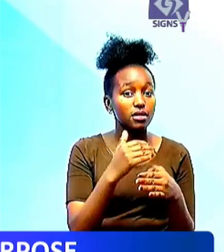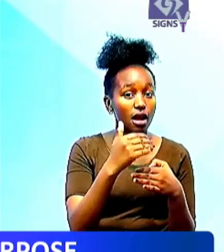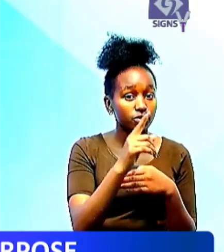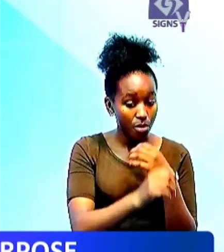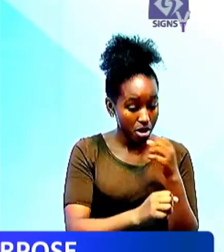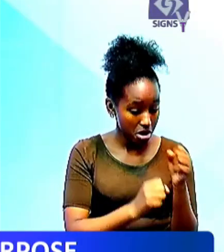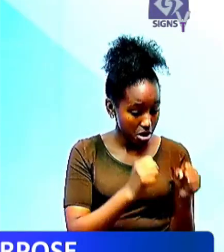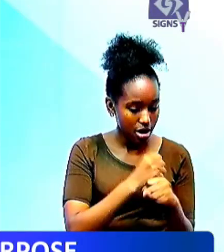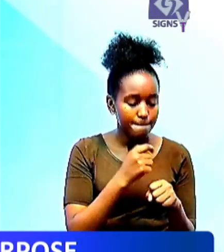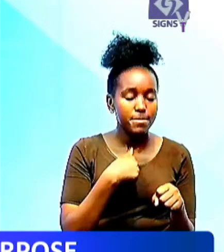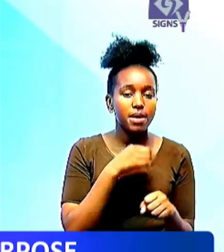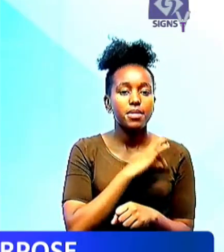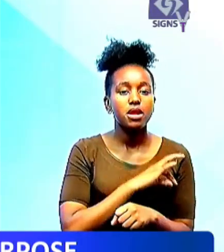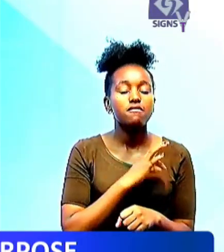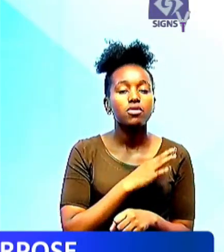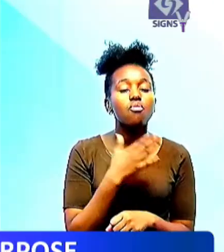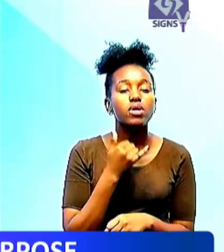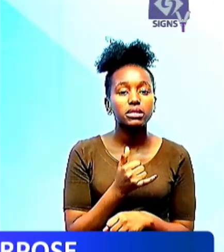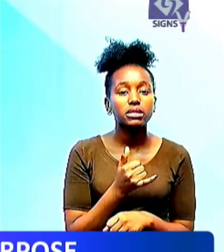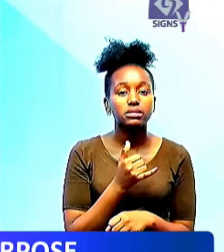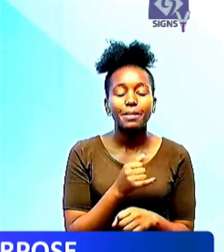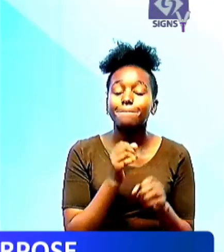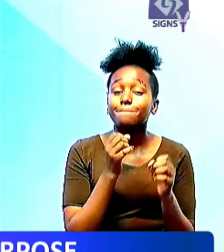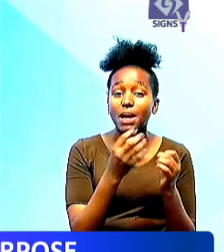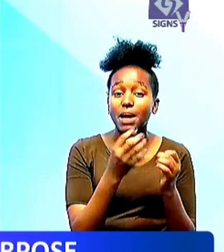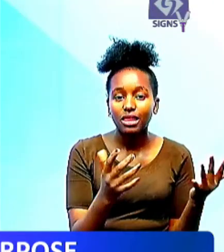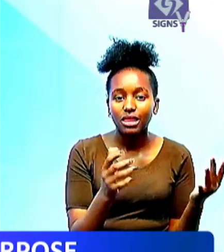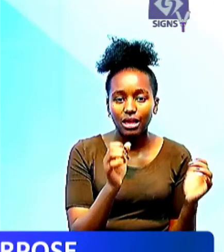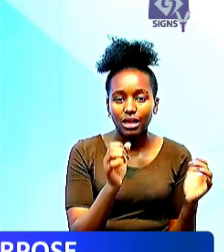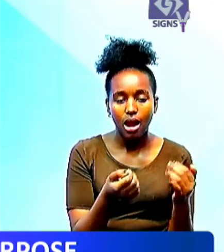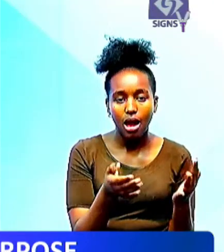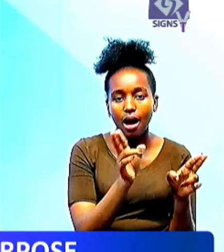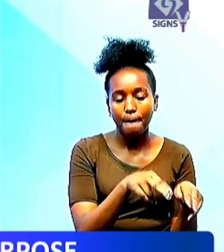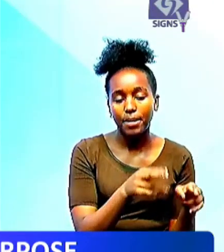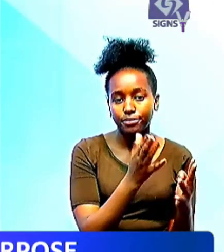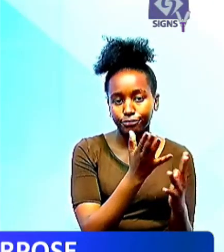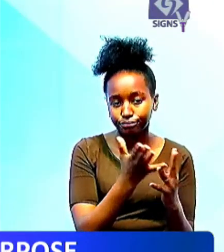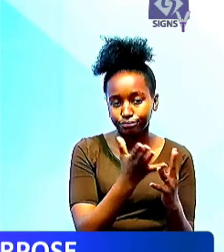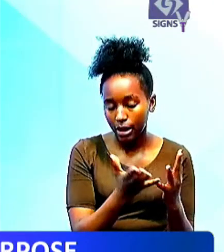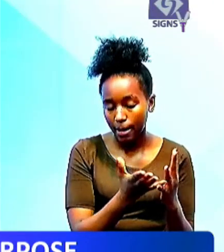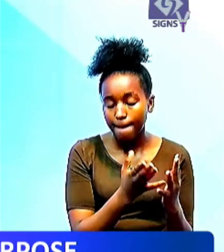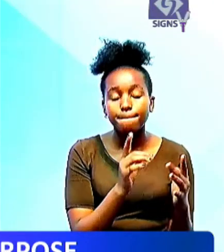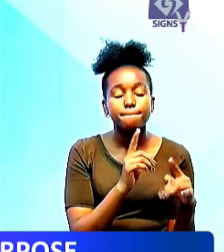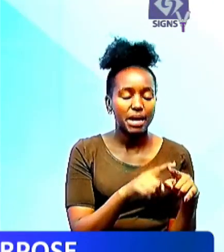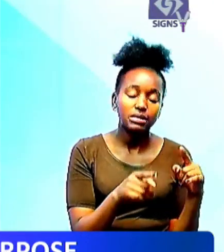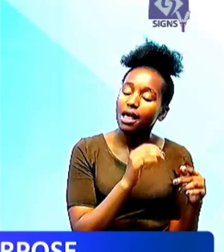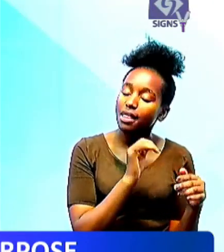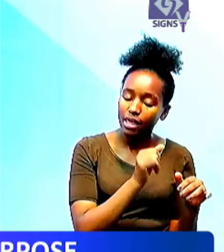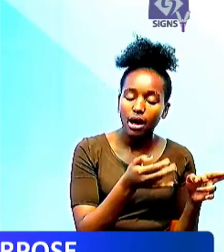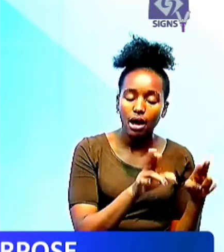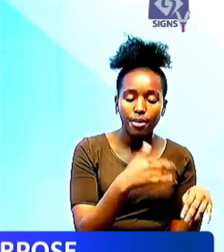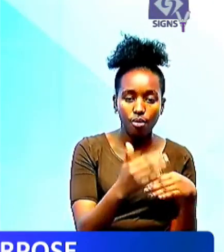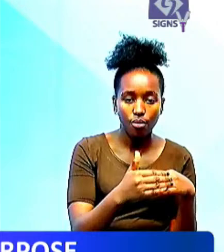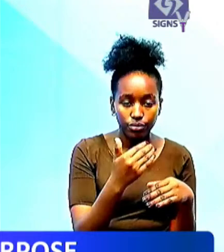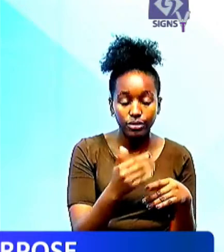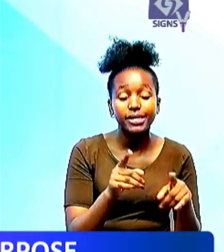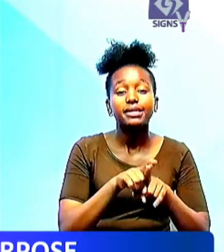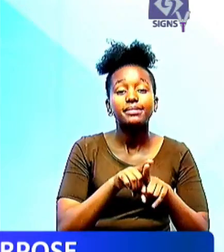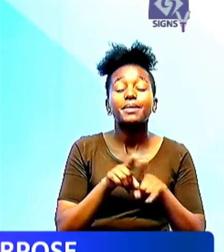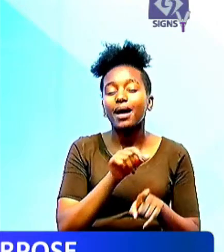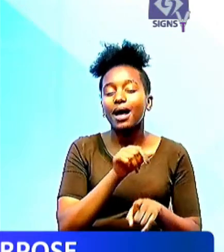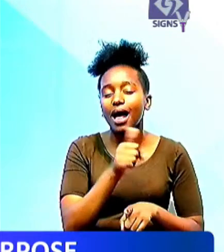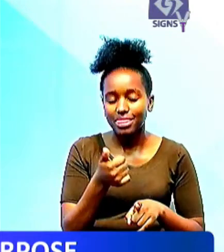year." Many things happen in between. And there's also now the capital investor, someone who comes now to the financial